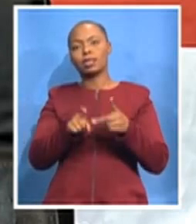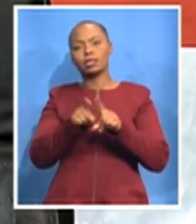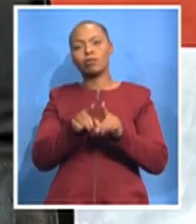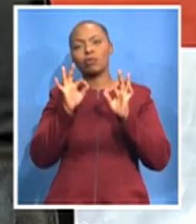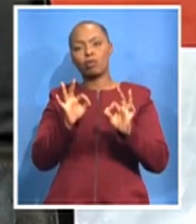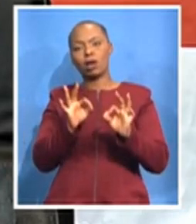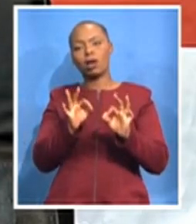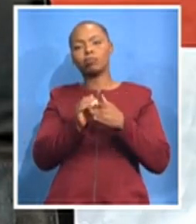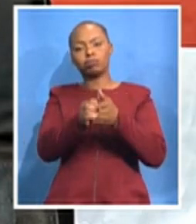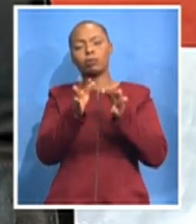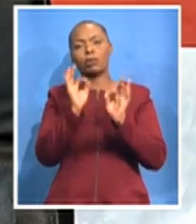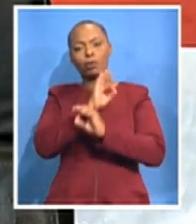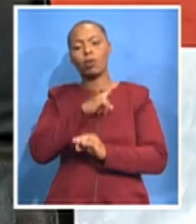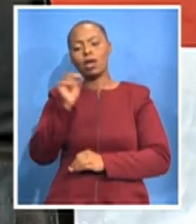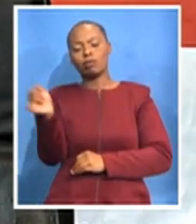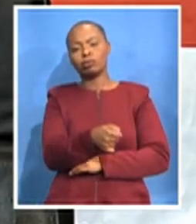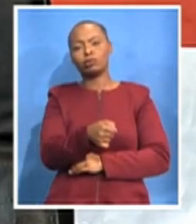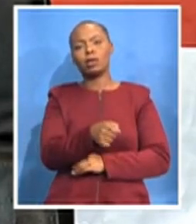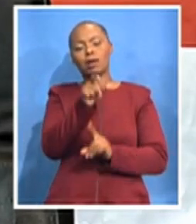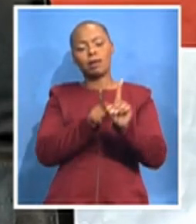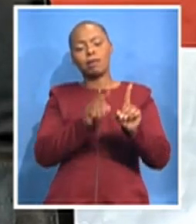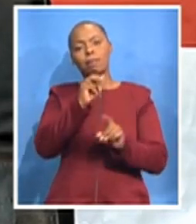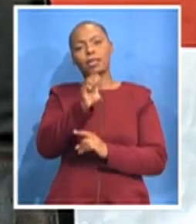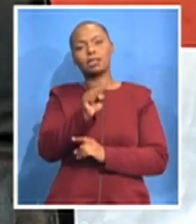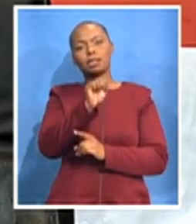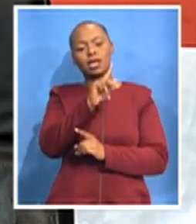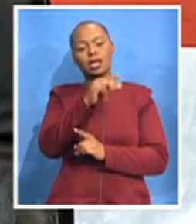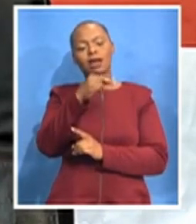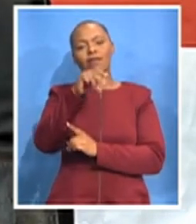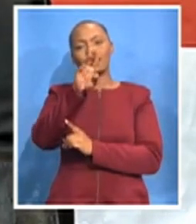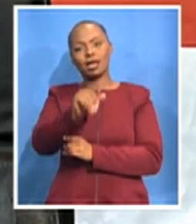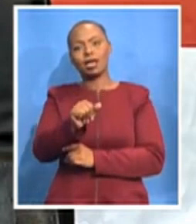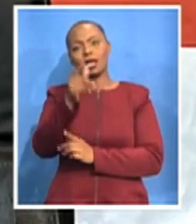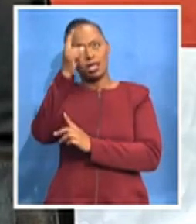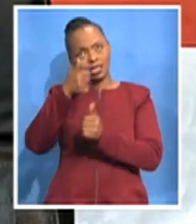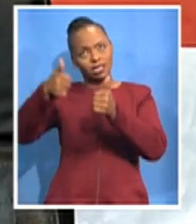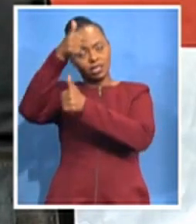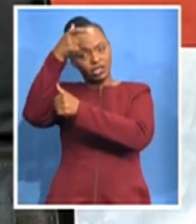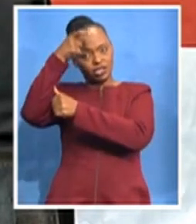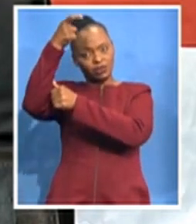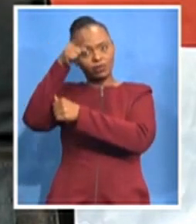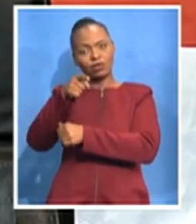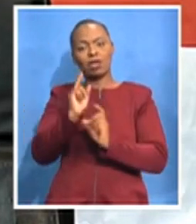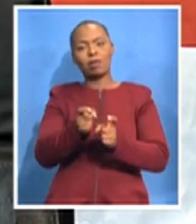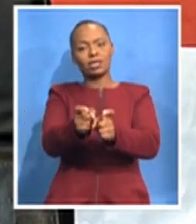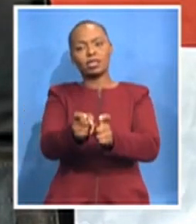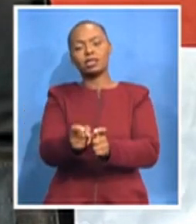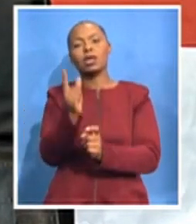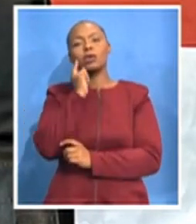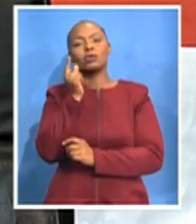Mr. Davenda to the position of Chief of Emergency by the Tshwane Metropolitan